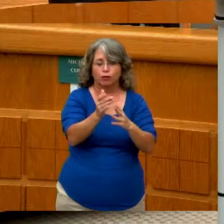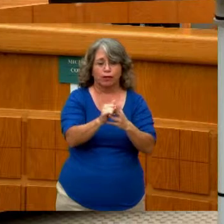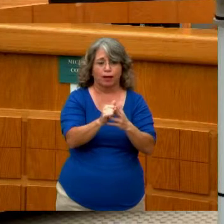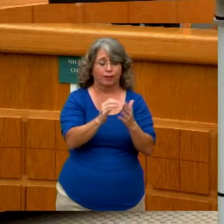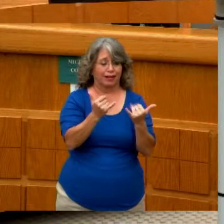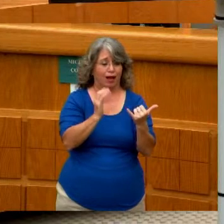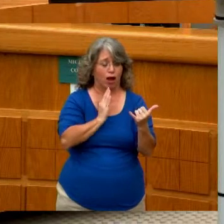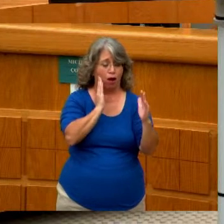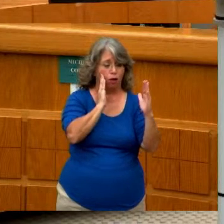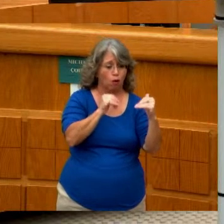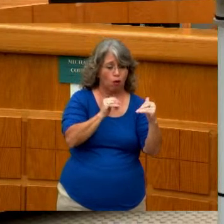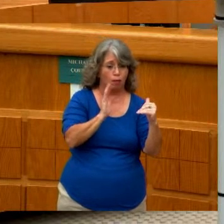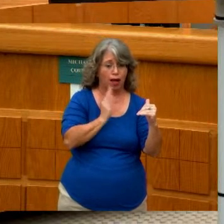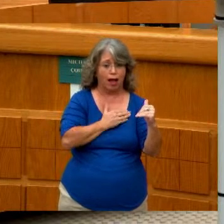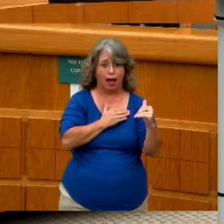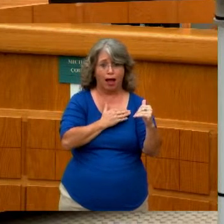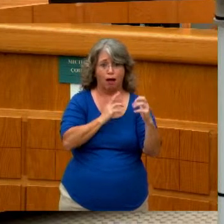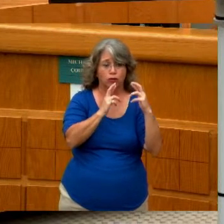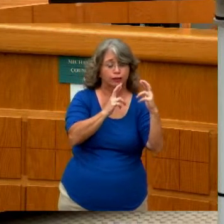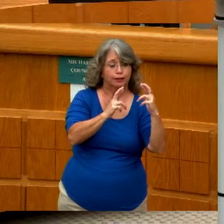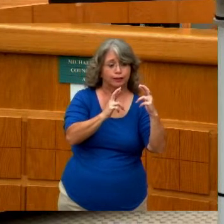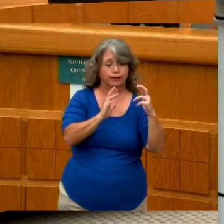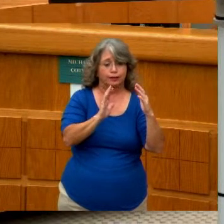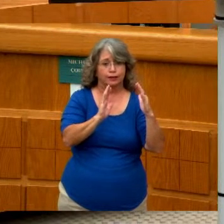people endure that first surge.